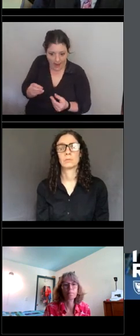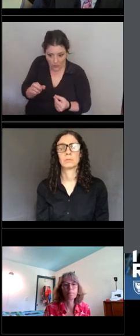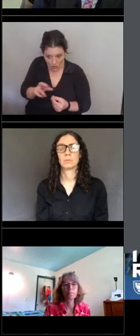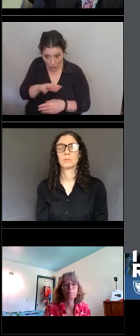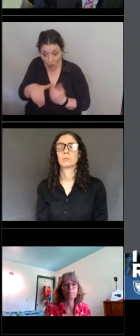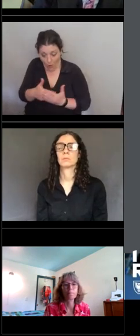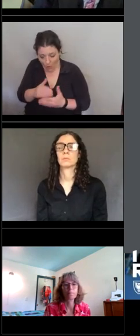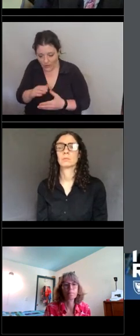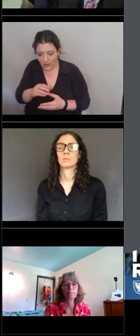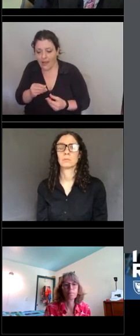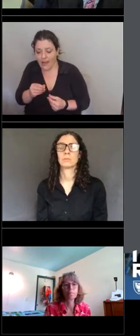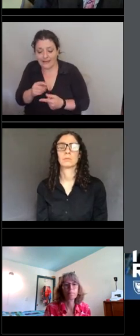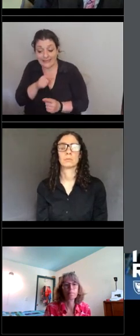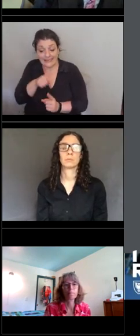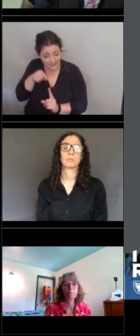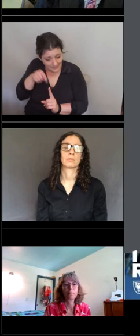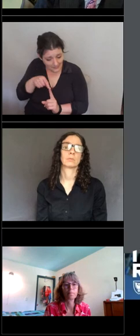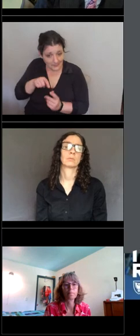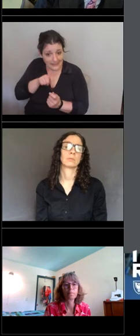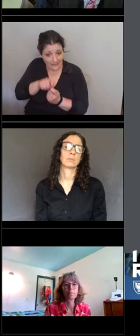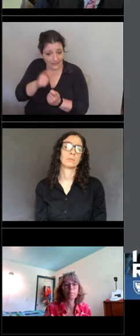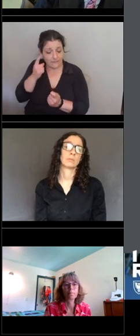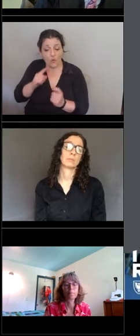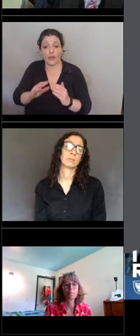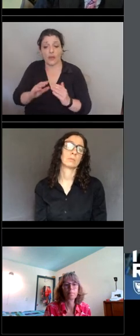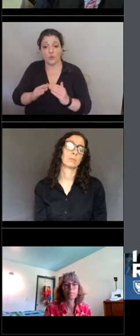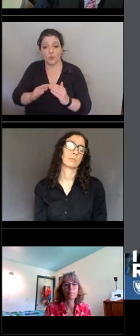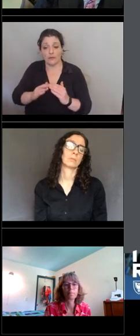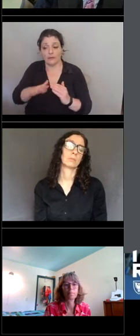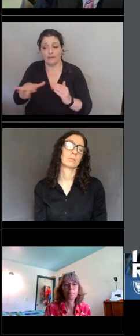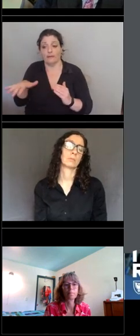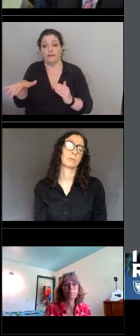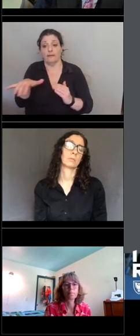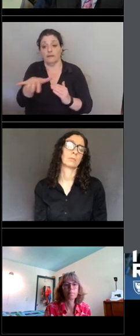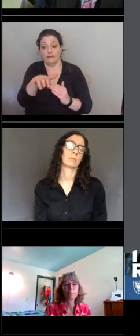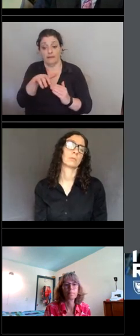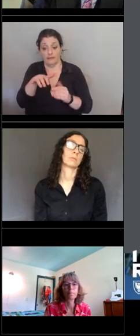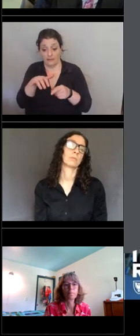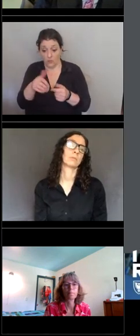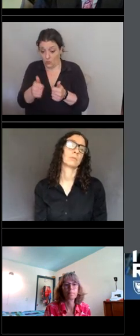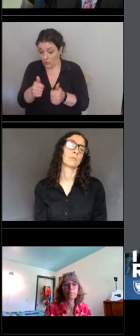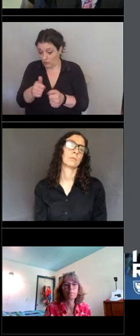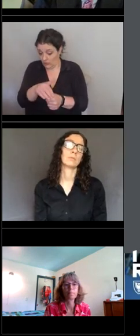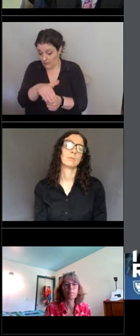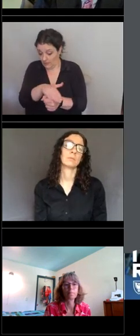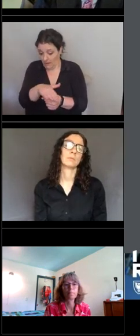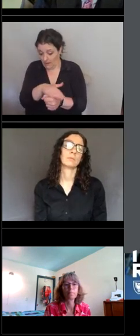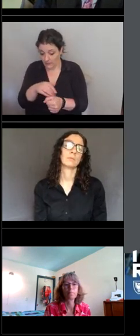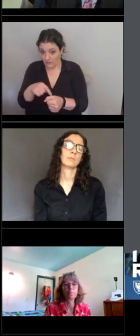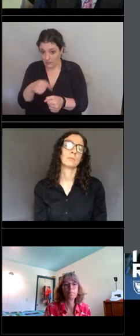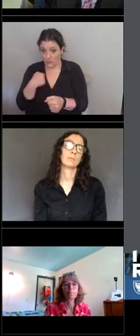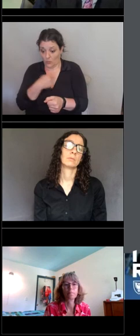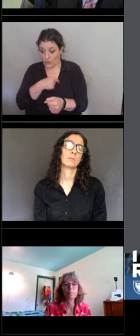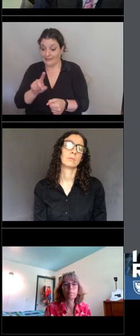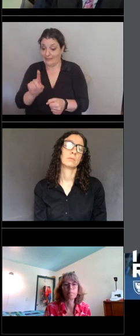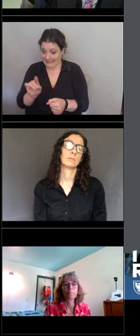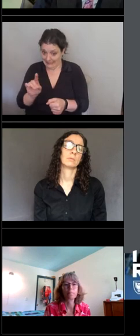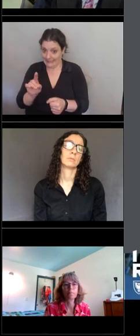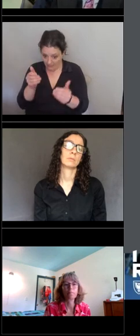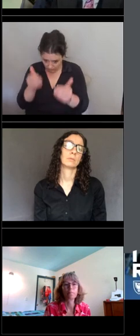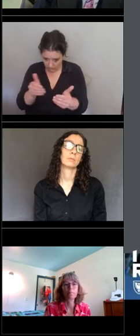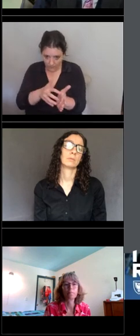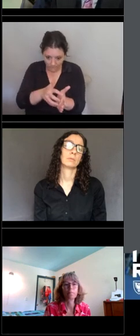the sites that did vulnerability assessments and were able to identify that there was habitat at risk of being